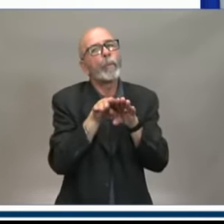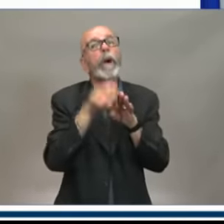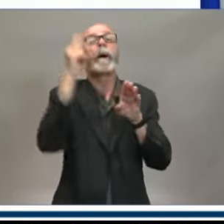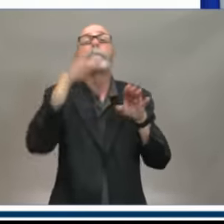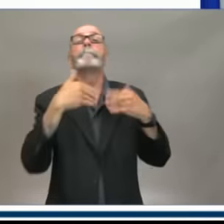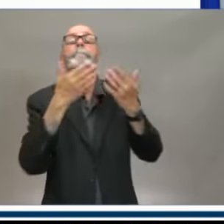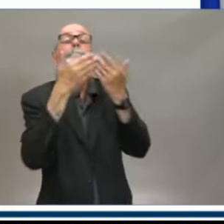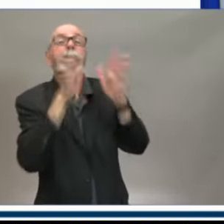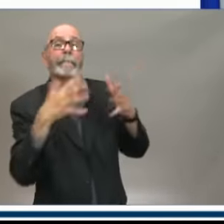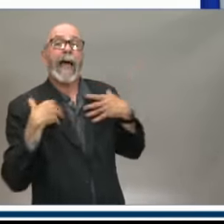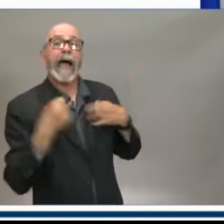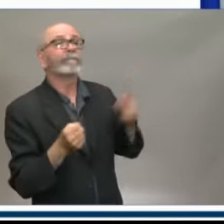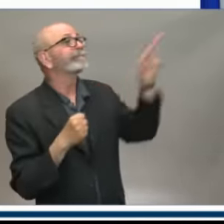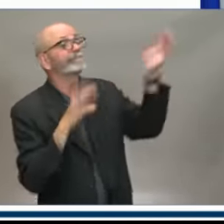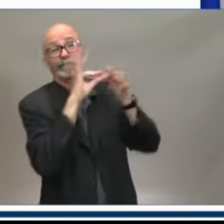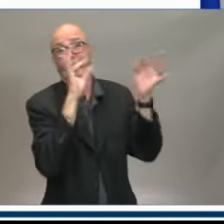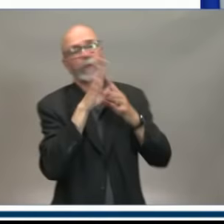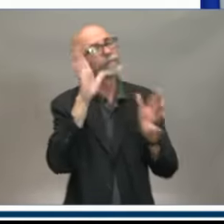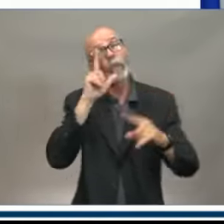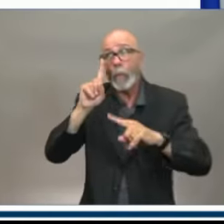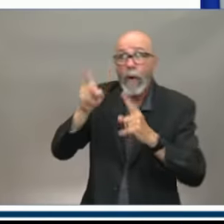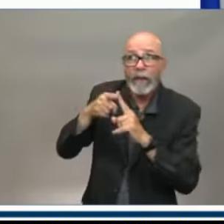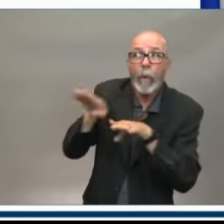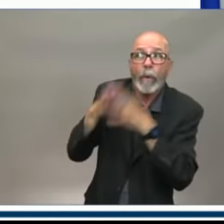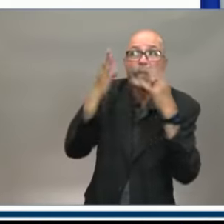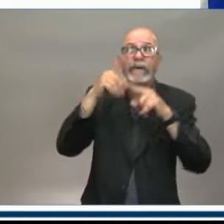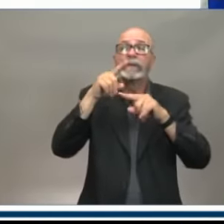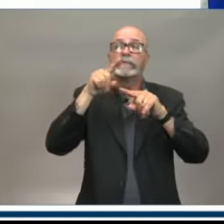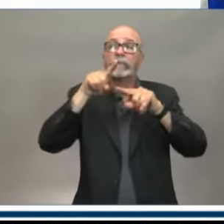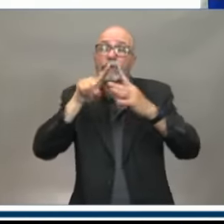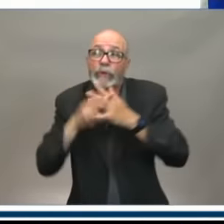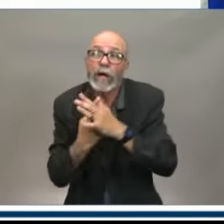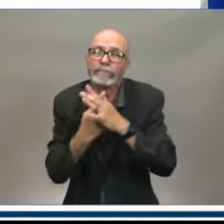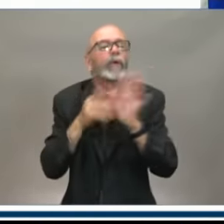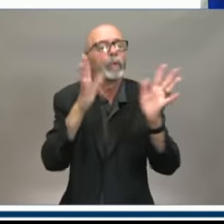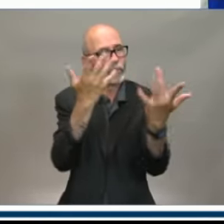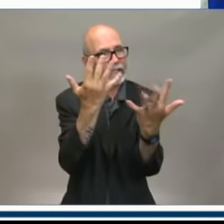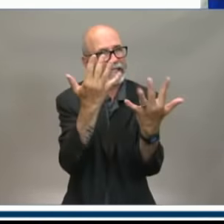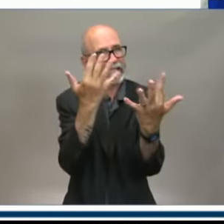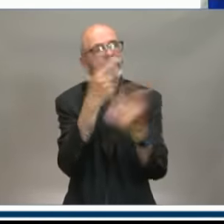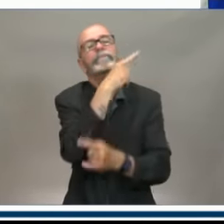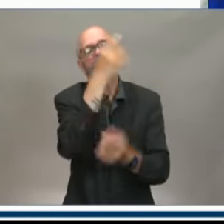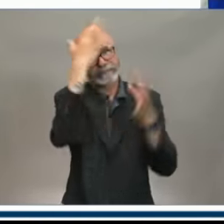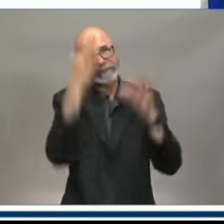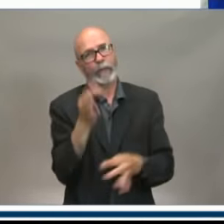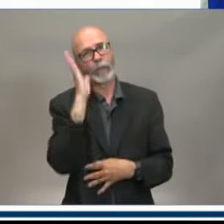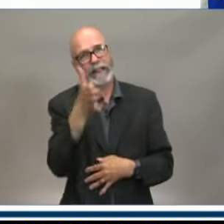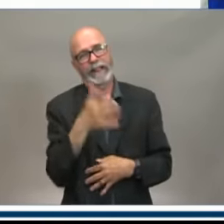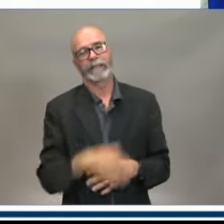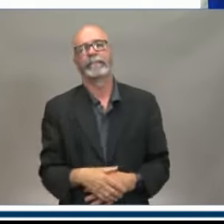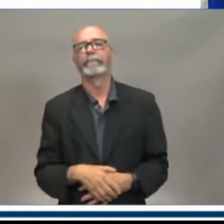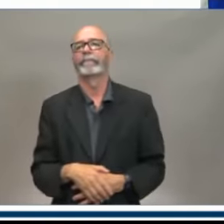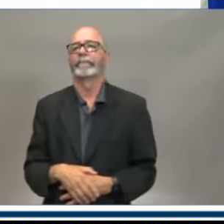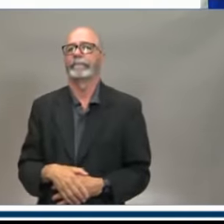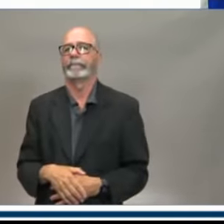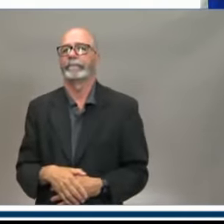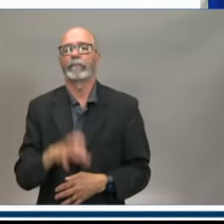need to lift that self-isolation, all those types of things. Next, we'll go to Frank Campbell from the Chronicle Herald. Frank, go